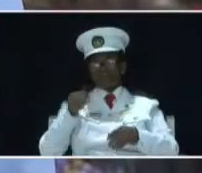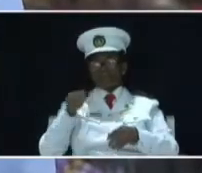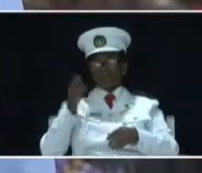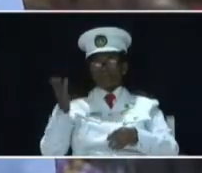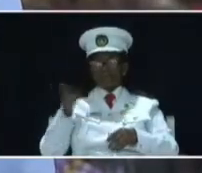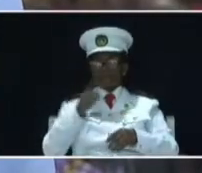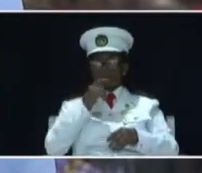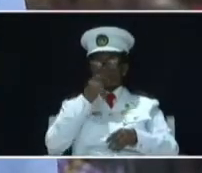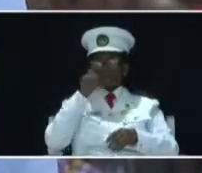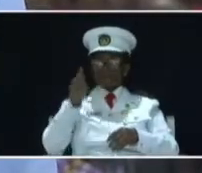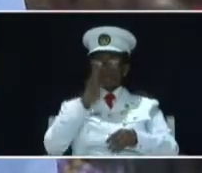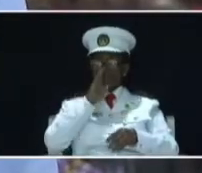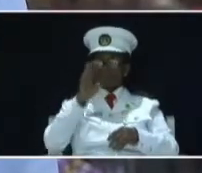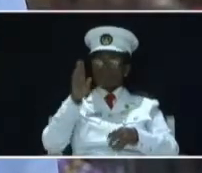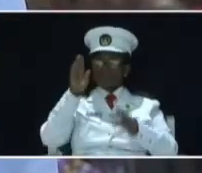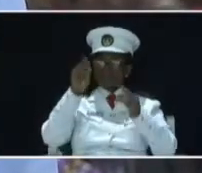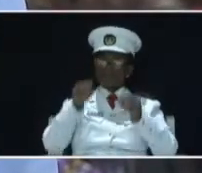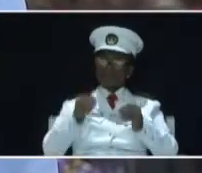back.